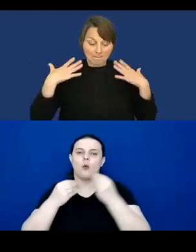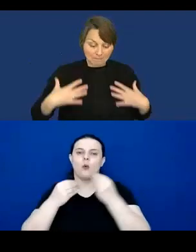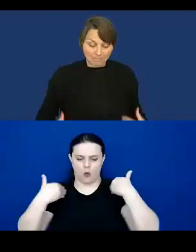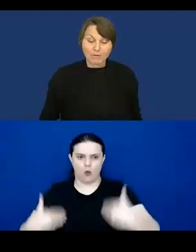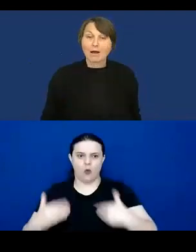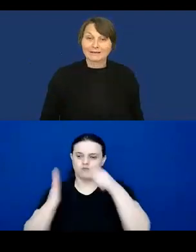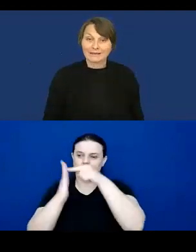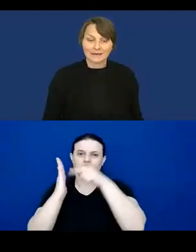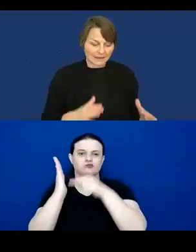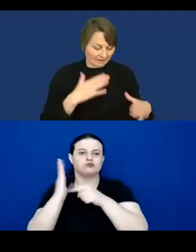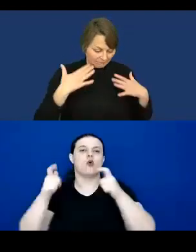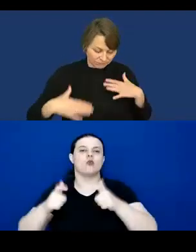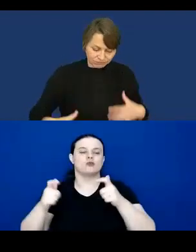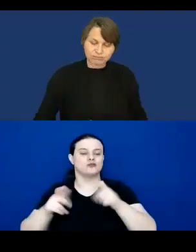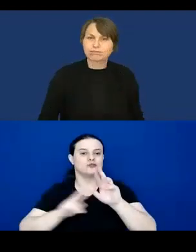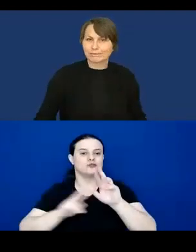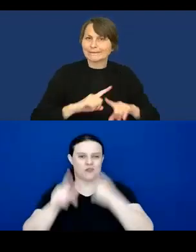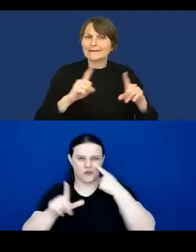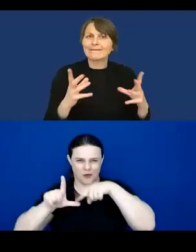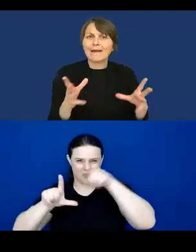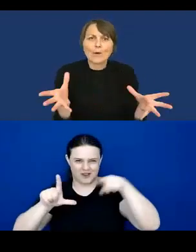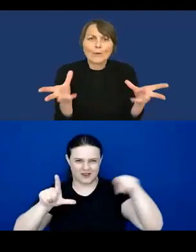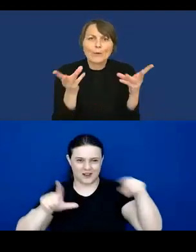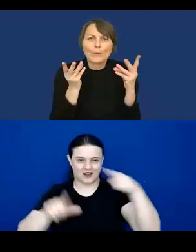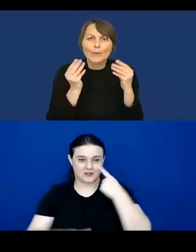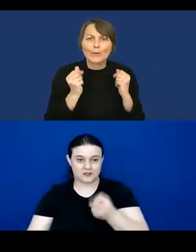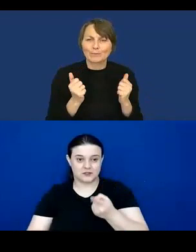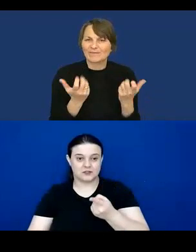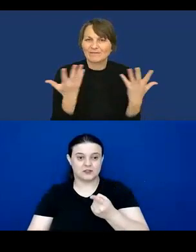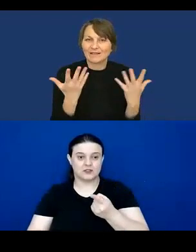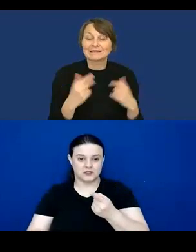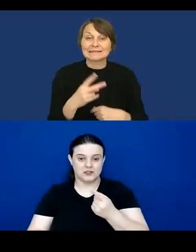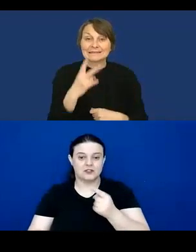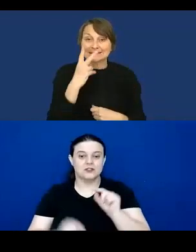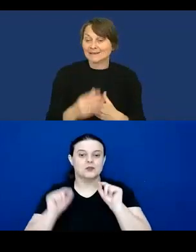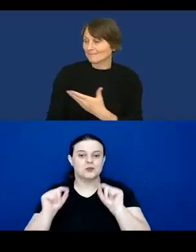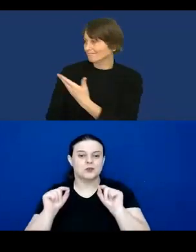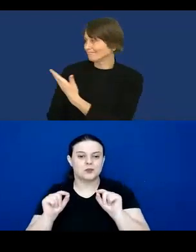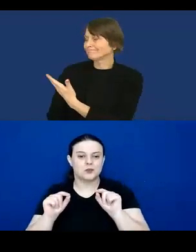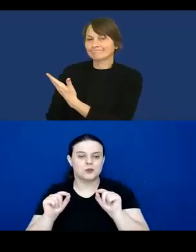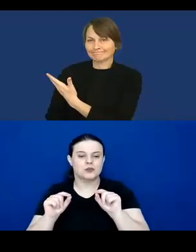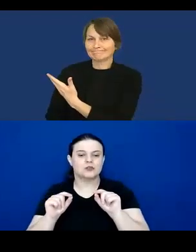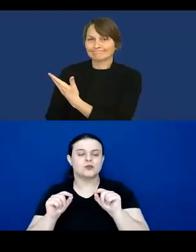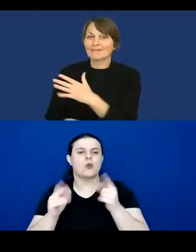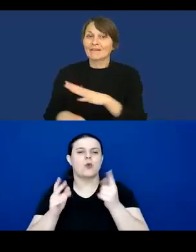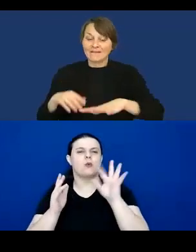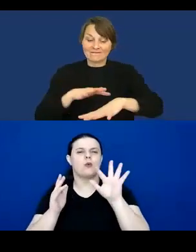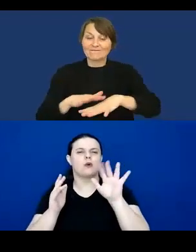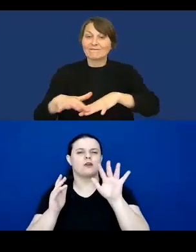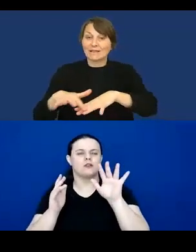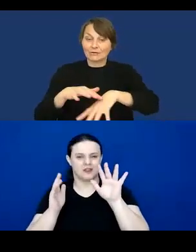if you look at this graph and we look at the fingers, then on the fingers a distance of about